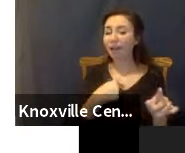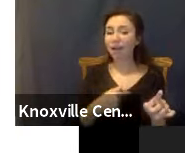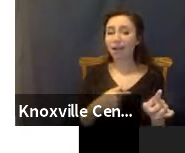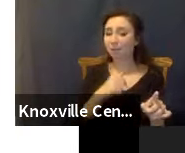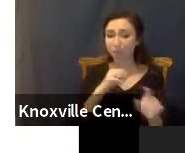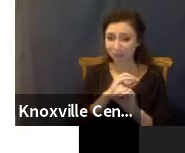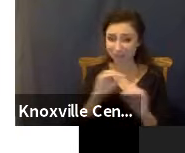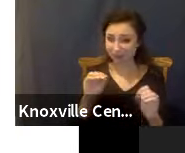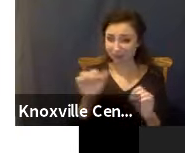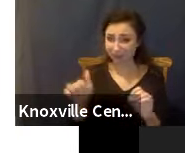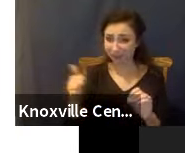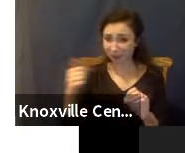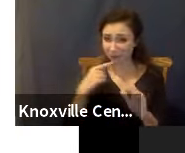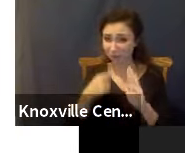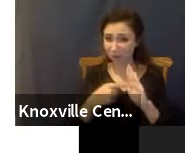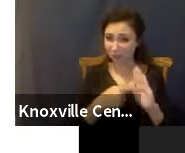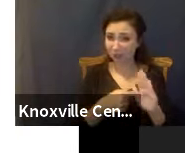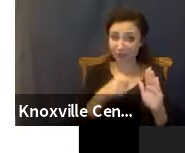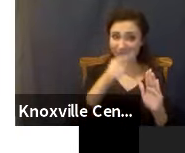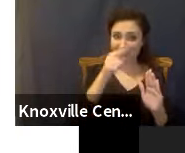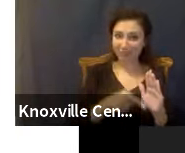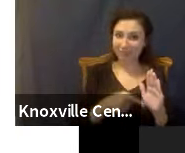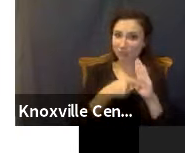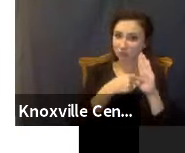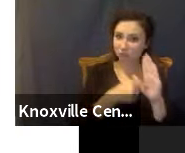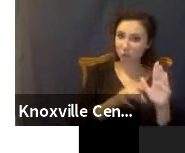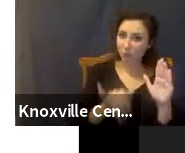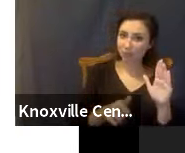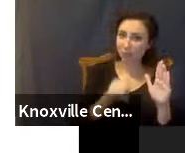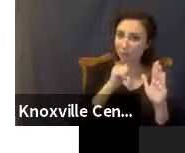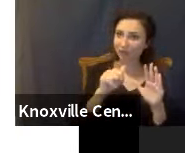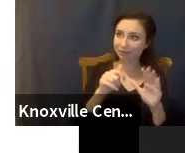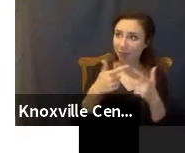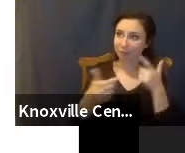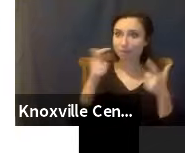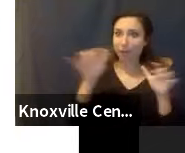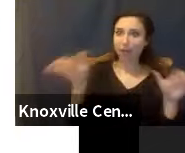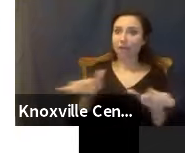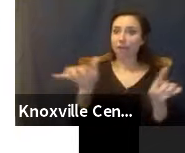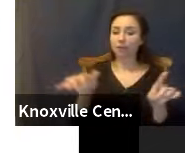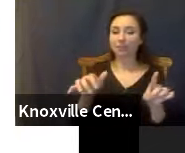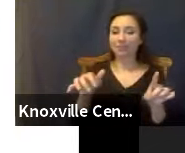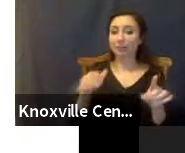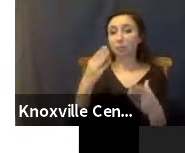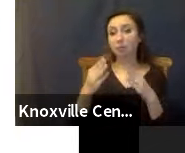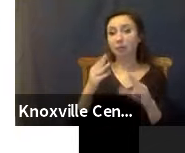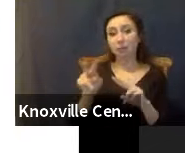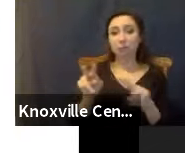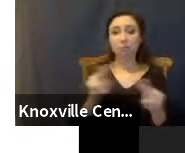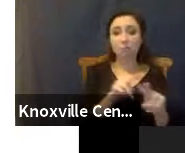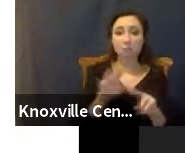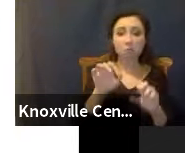this. And so this might be something we refer back to. It may be something we never look at again.